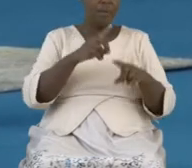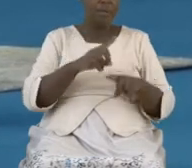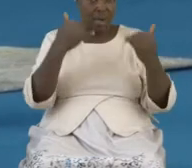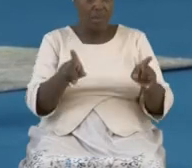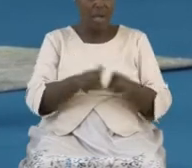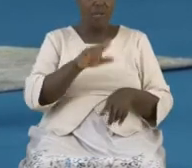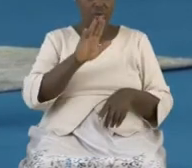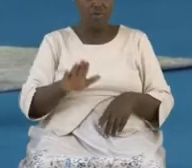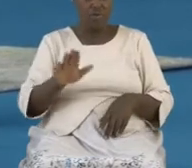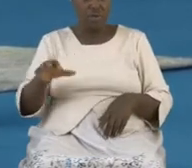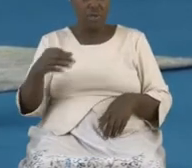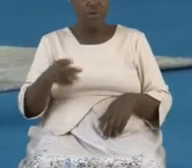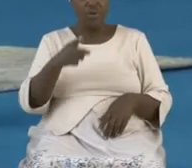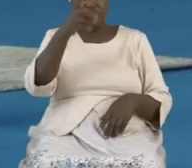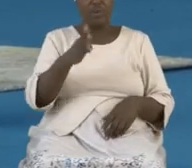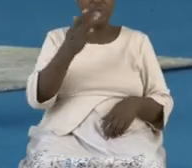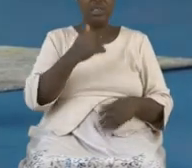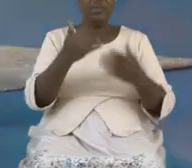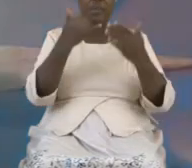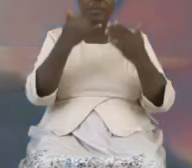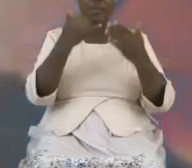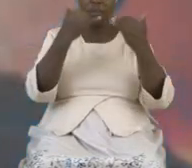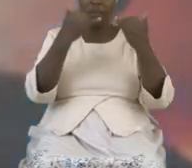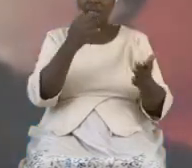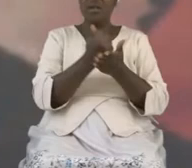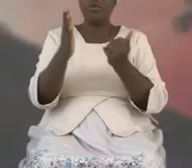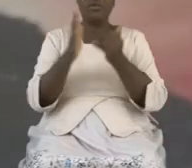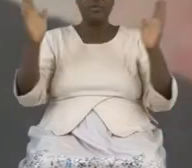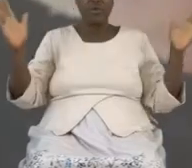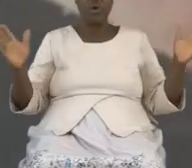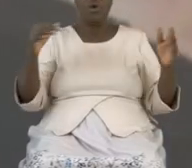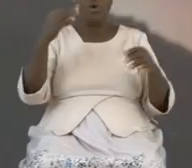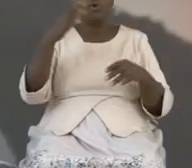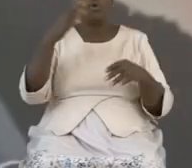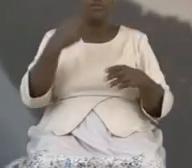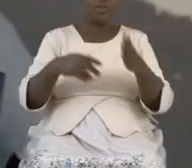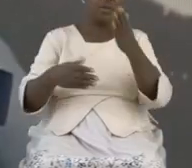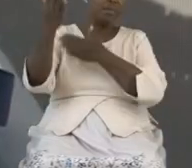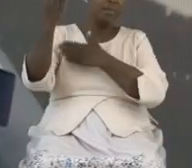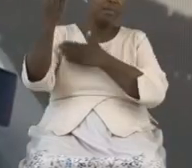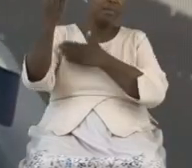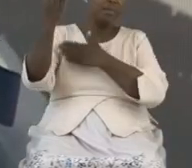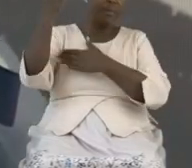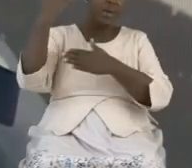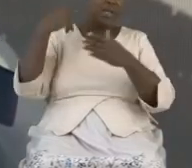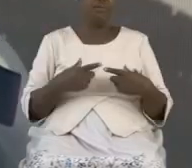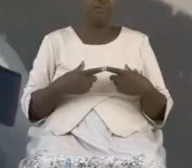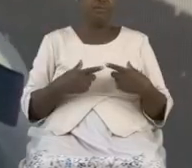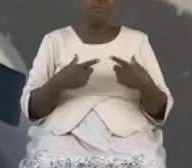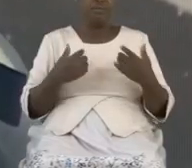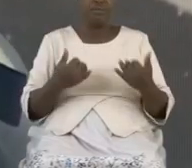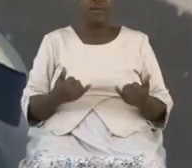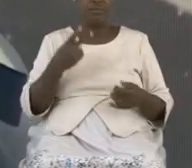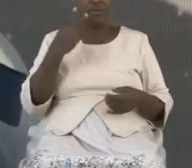a present crucifixion of the former life. We're looking at